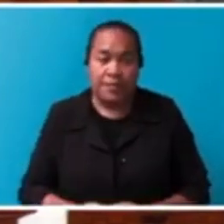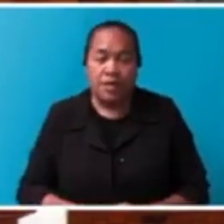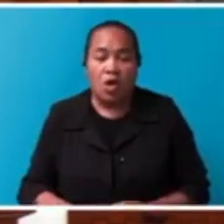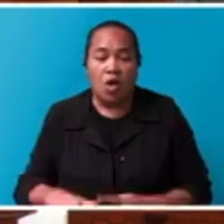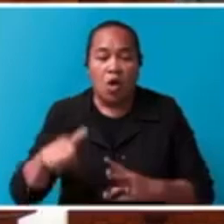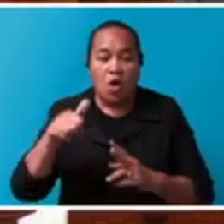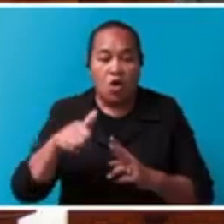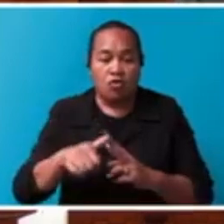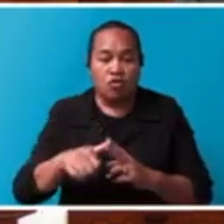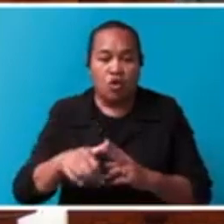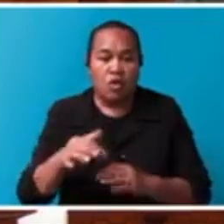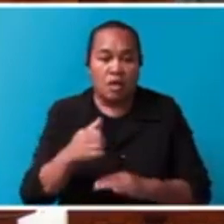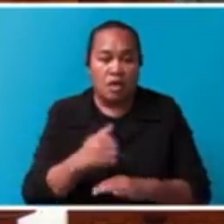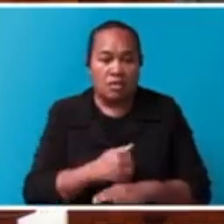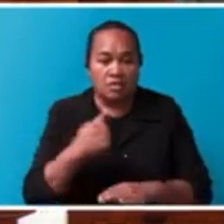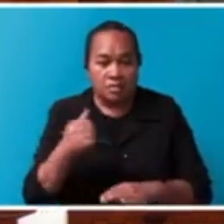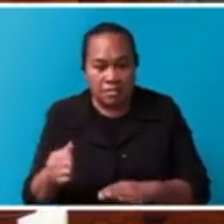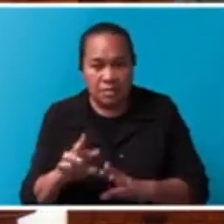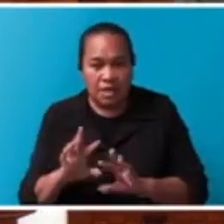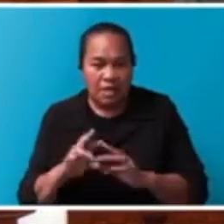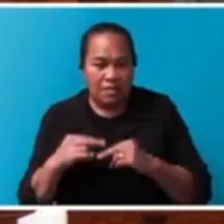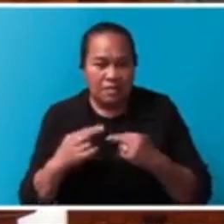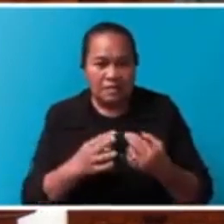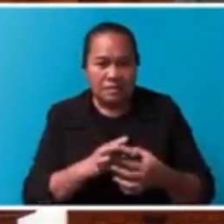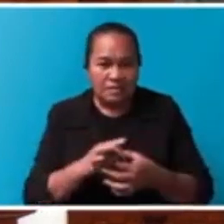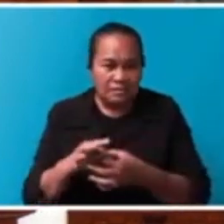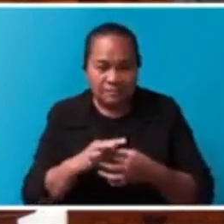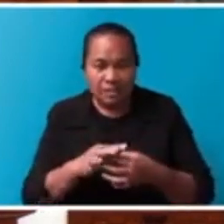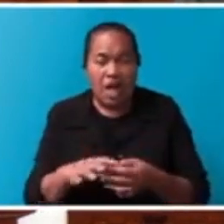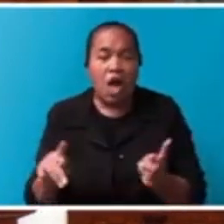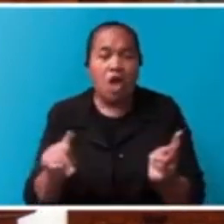Matin tu wewakani na tobata.